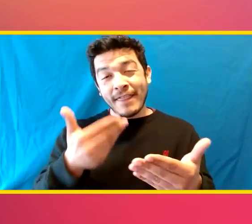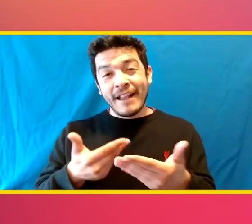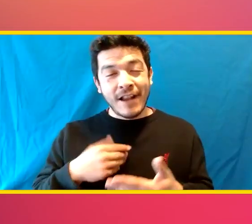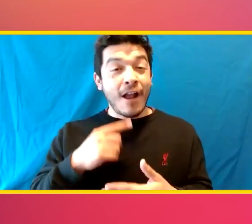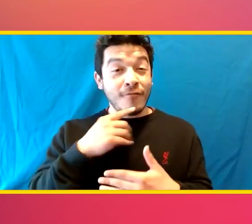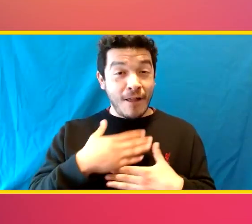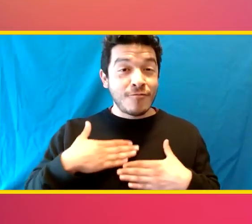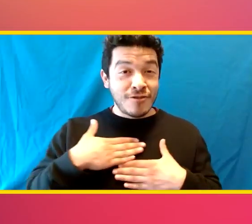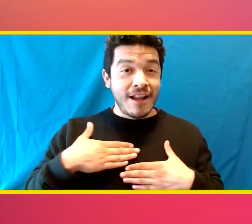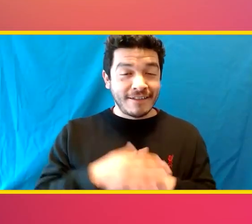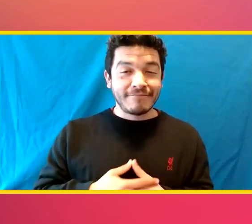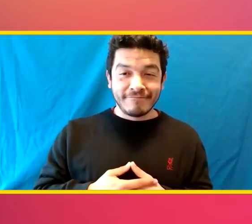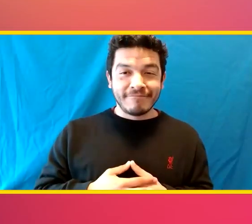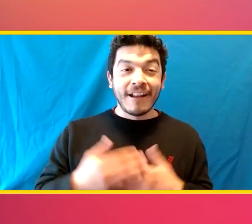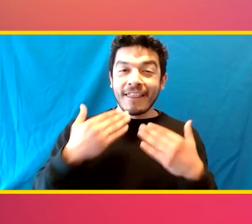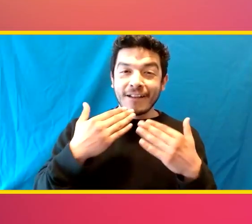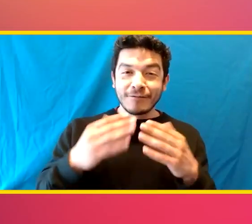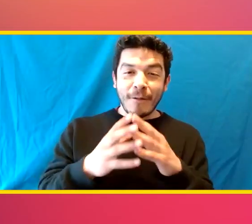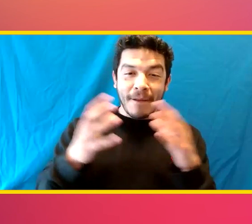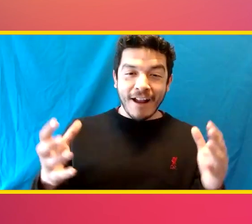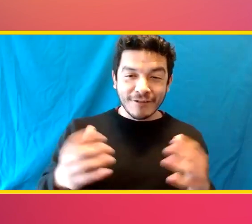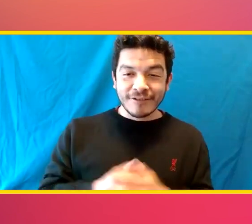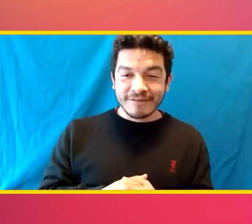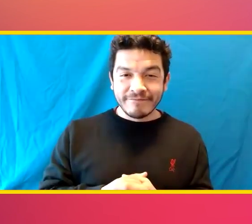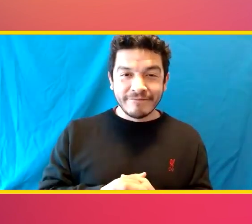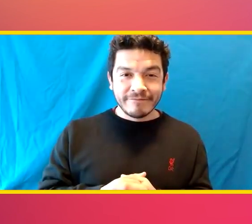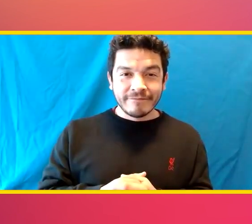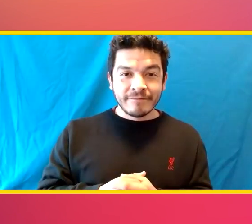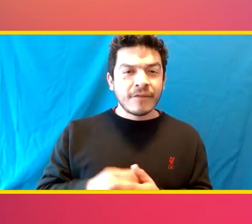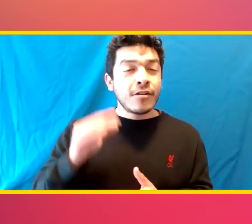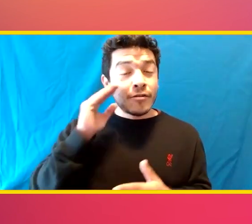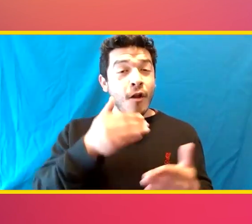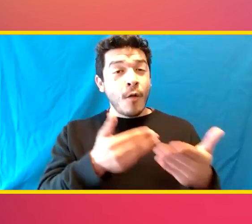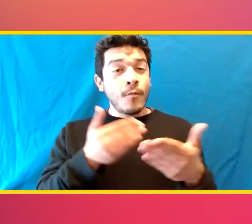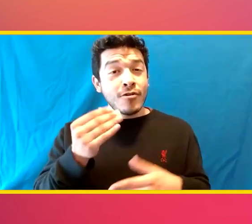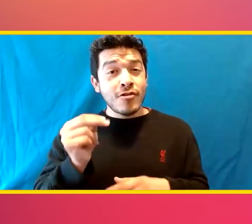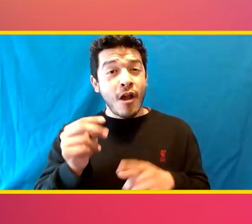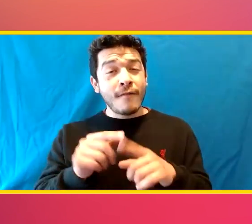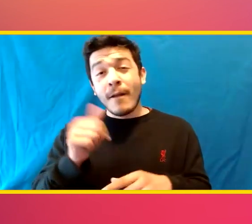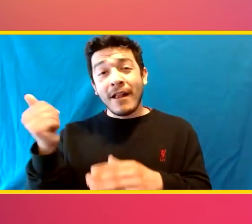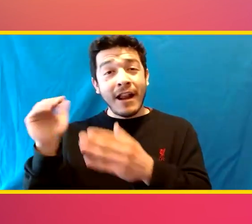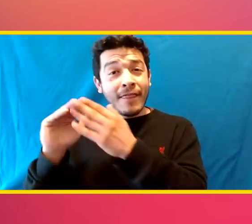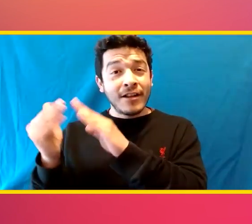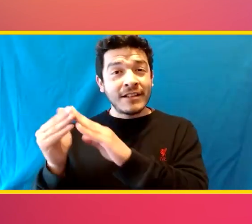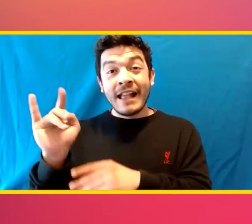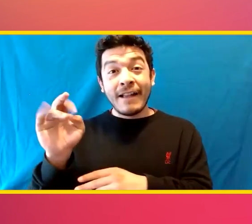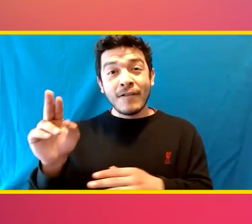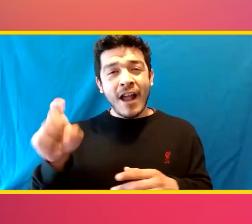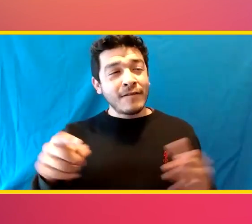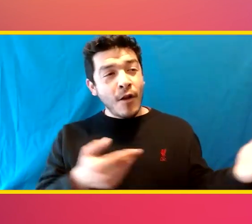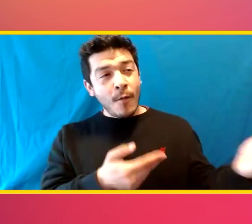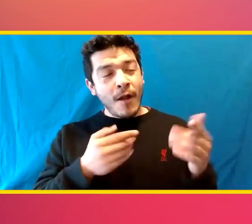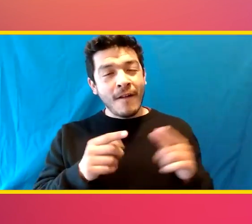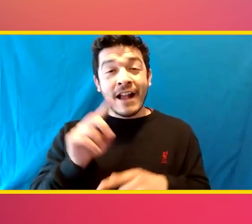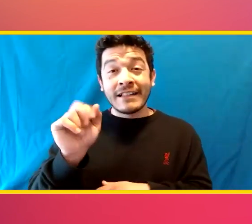appreciate it. Thank you so much. Yes, I mean, bringing John in from another city, Kimfer, we had to get her back